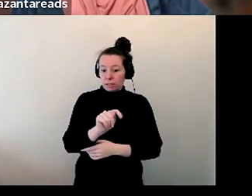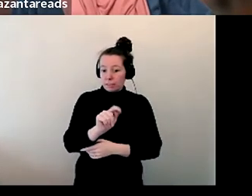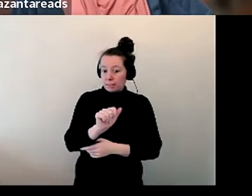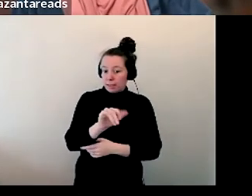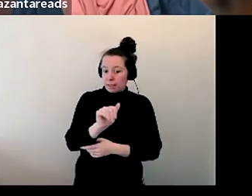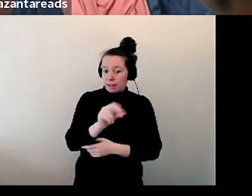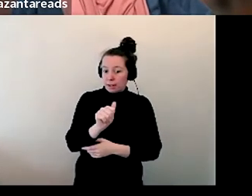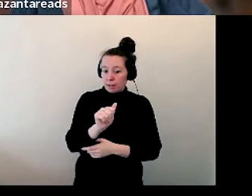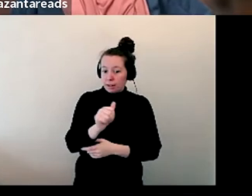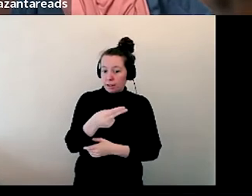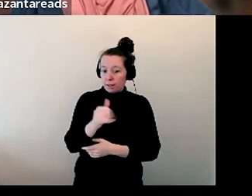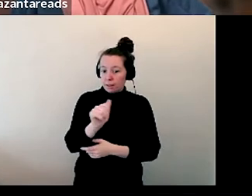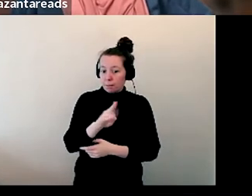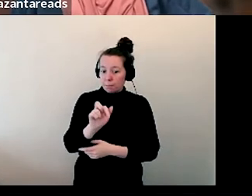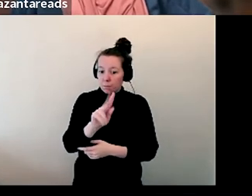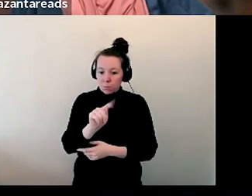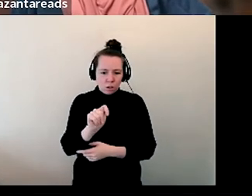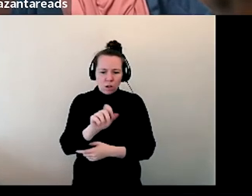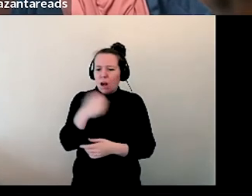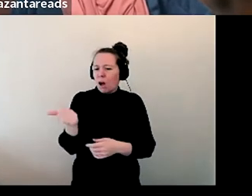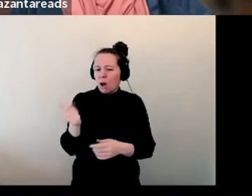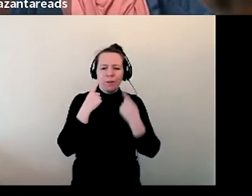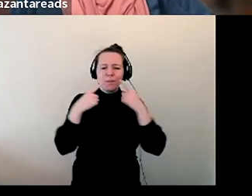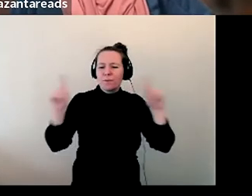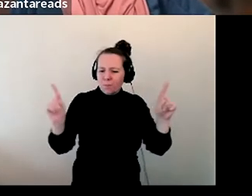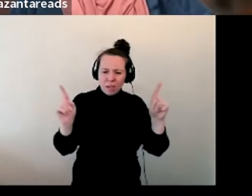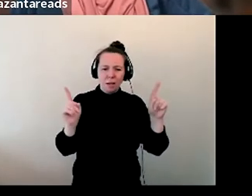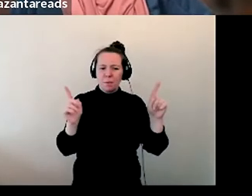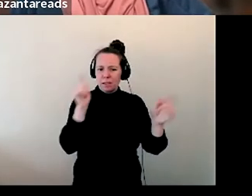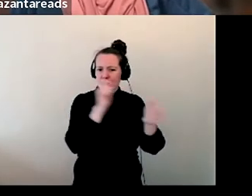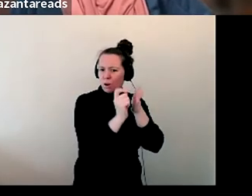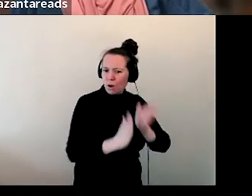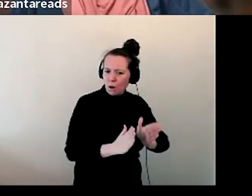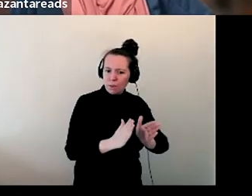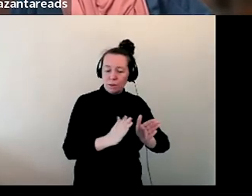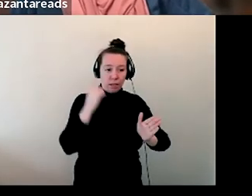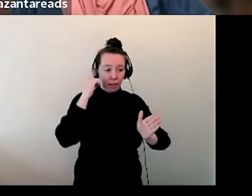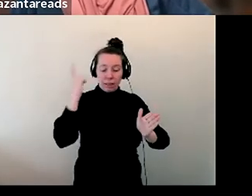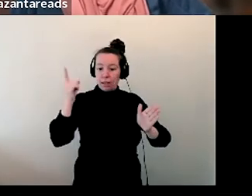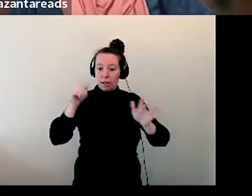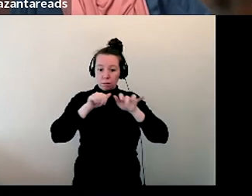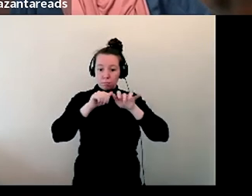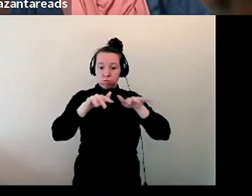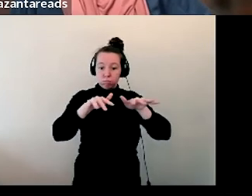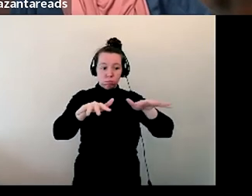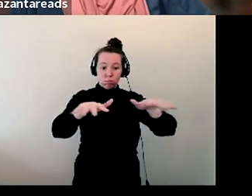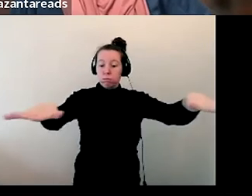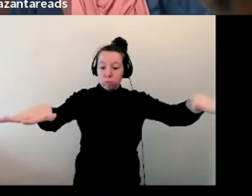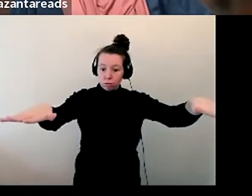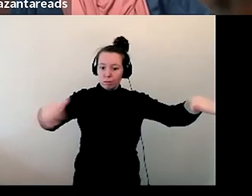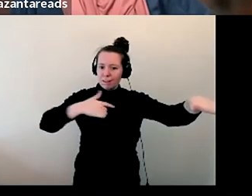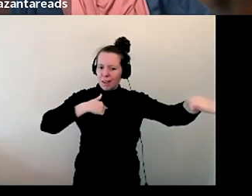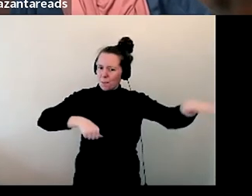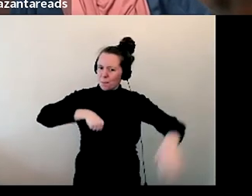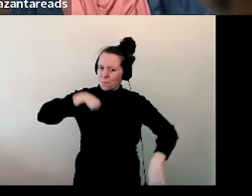on the podcast. So we are, we're making waves, I think. I'm really proud of it. And also, it's a nice